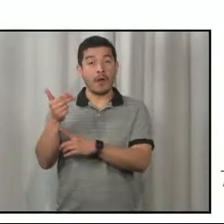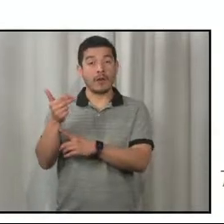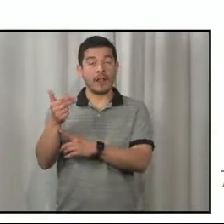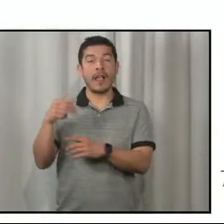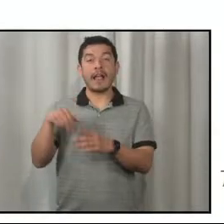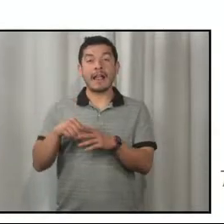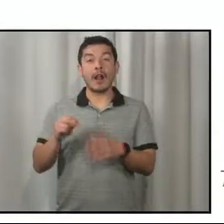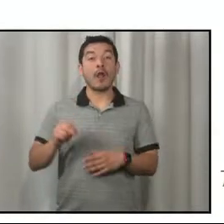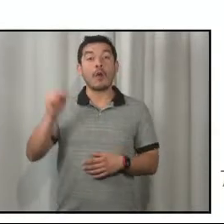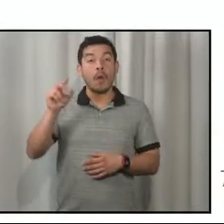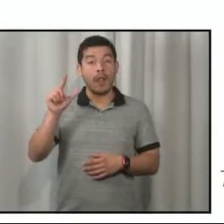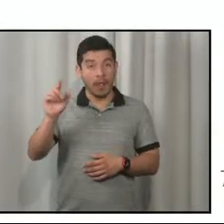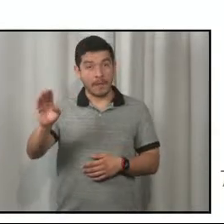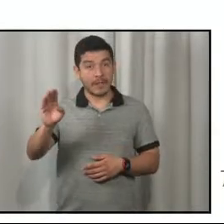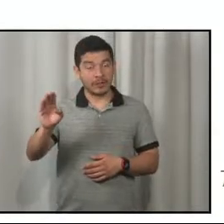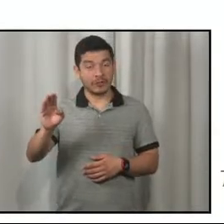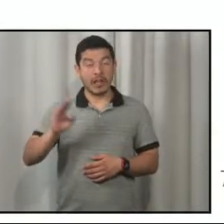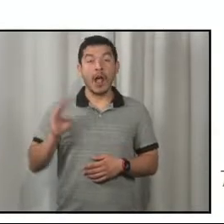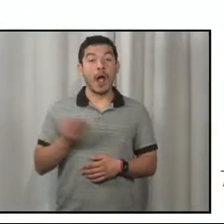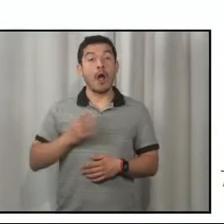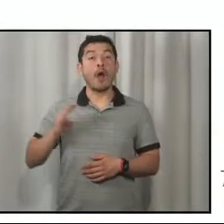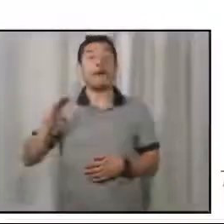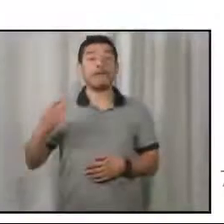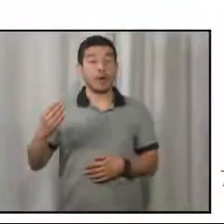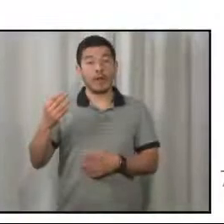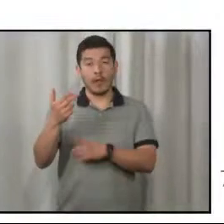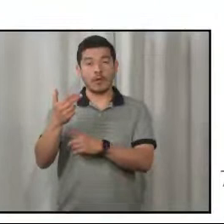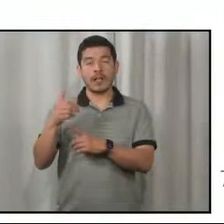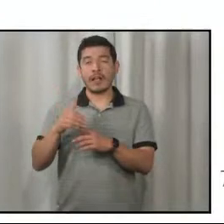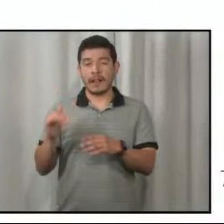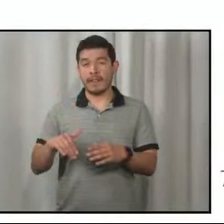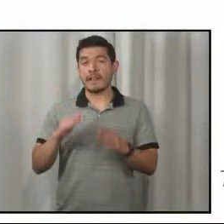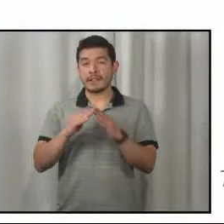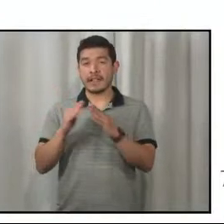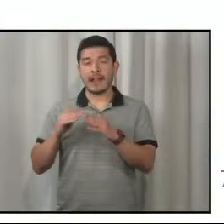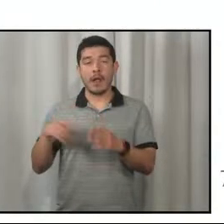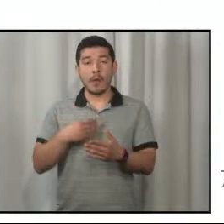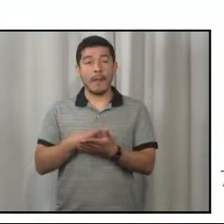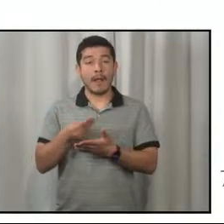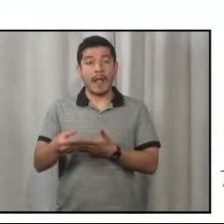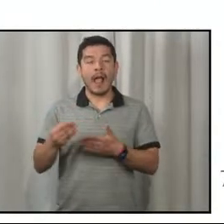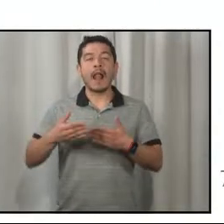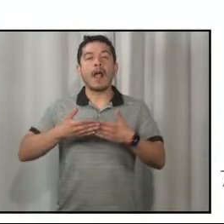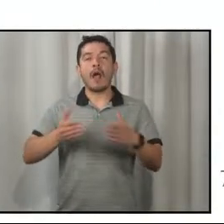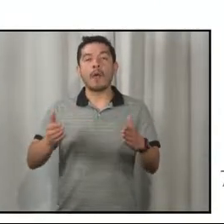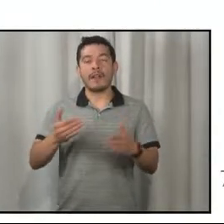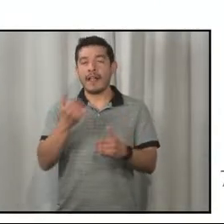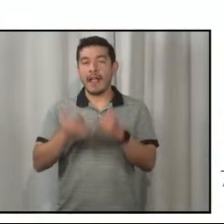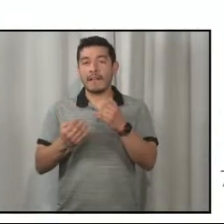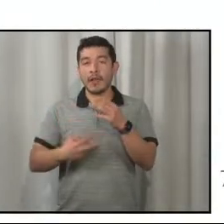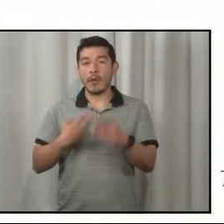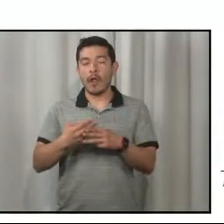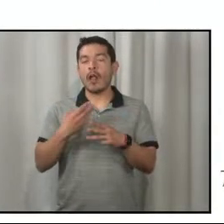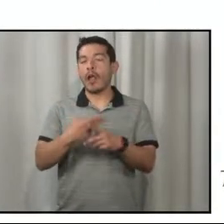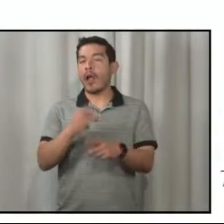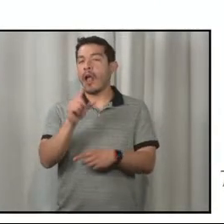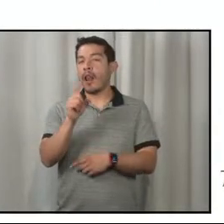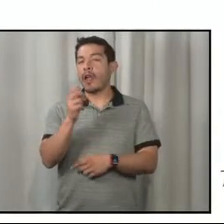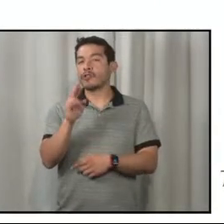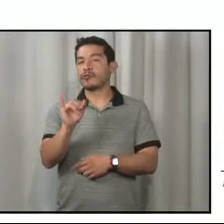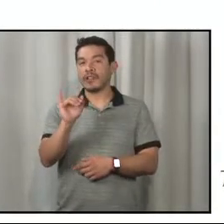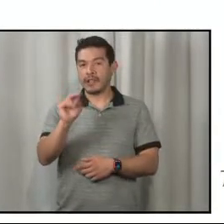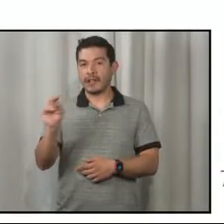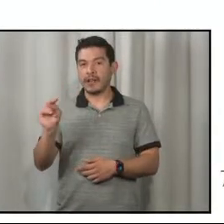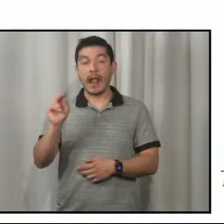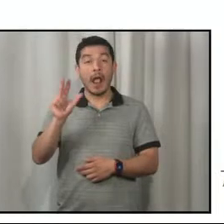one's in North Long Beach. This will be our 4th hotel in the city that we've purchased, and open that by the end of the year. That's called the Luxury Inn. And